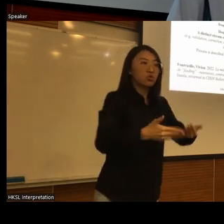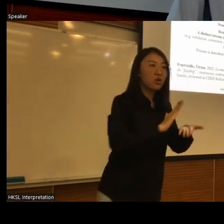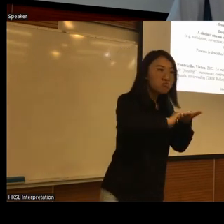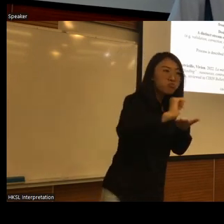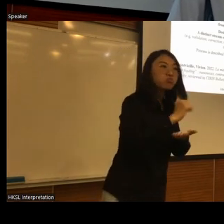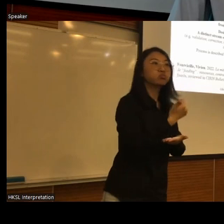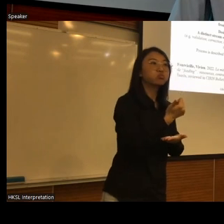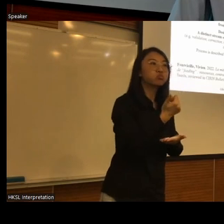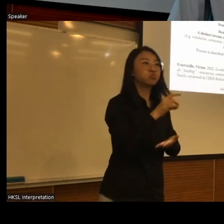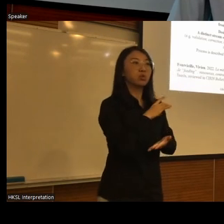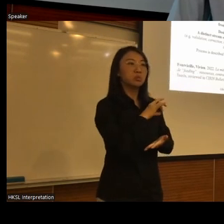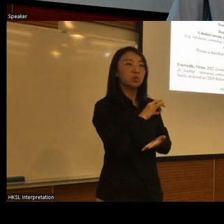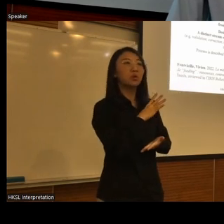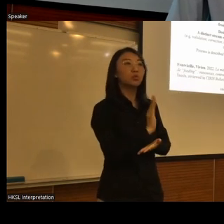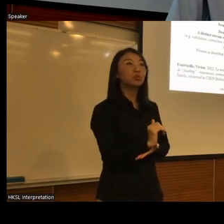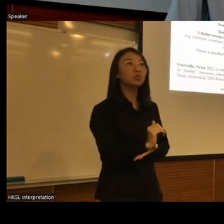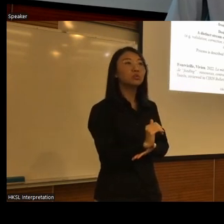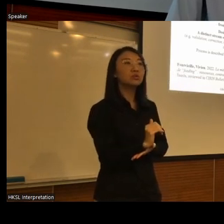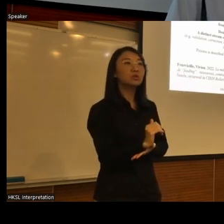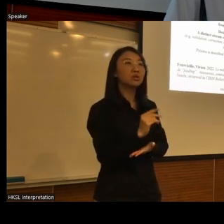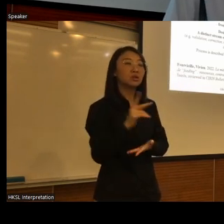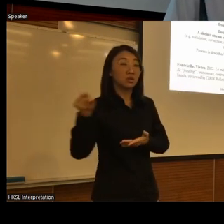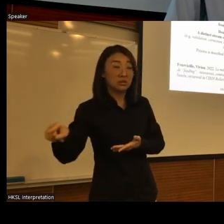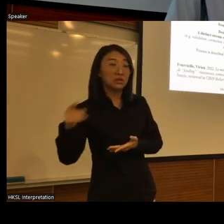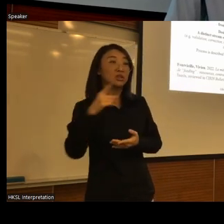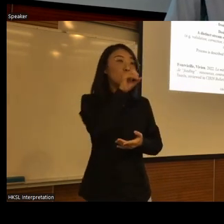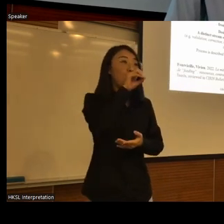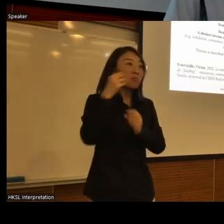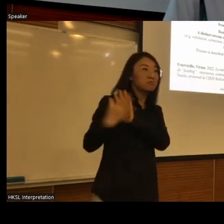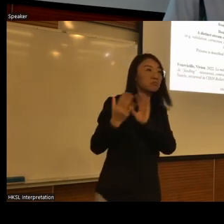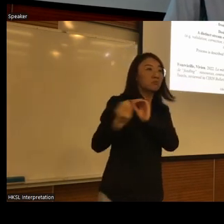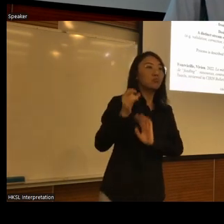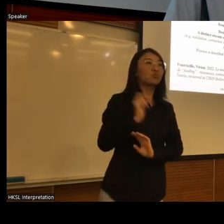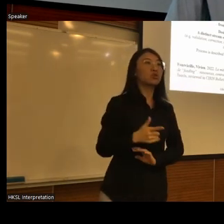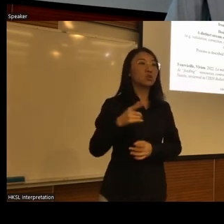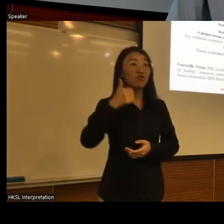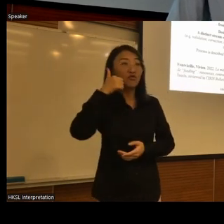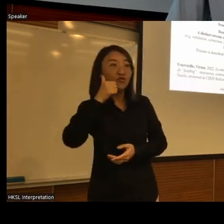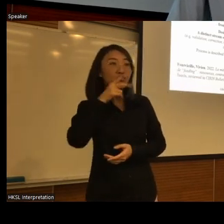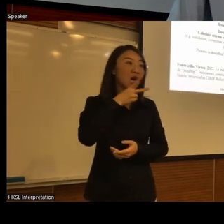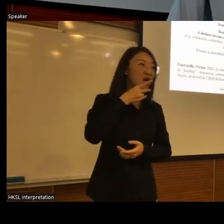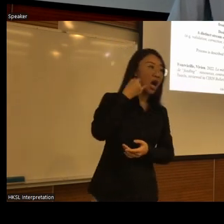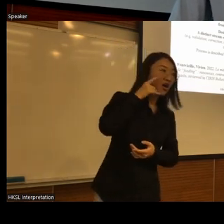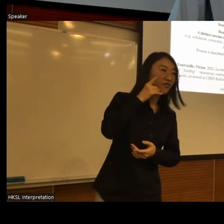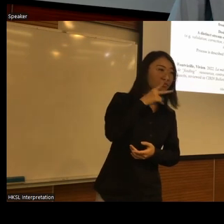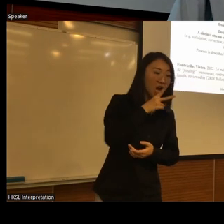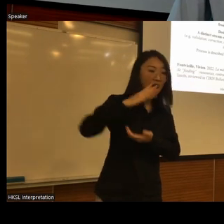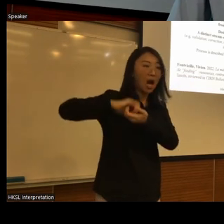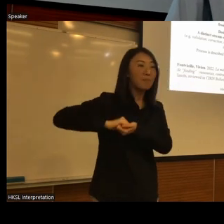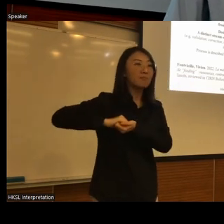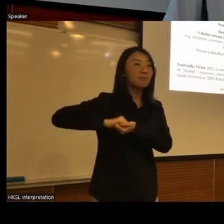less interference, it's more natural. So they have to work together. And in order for this to work